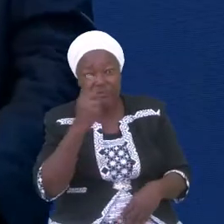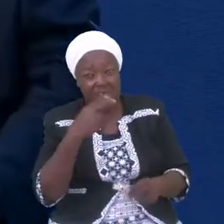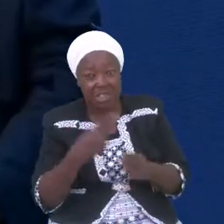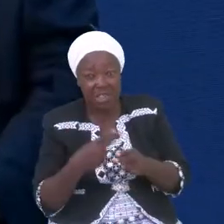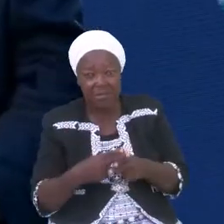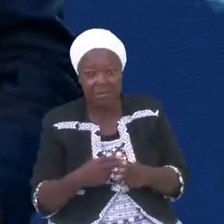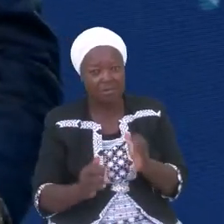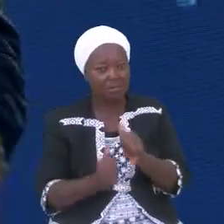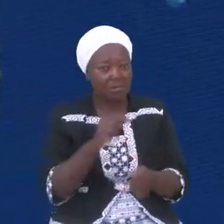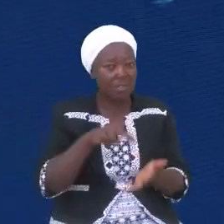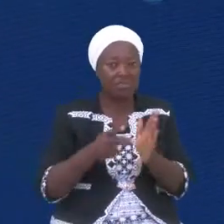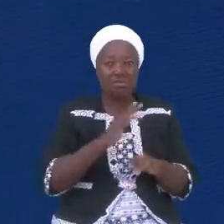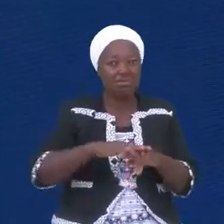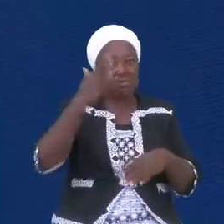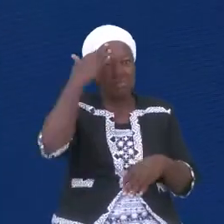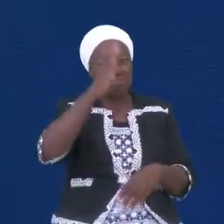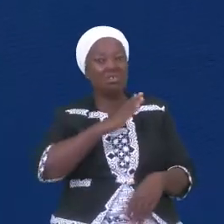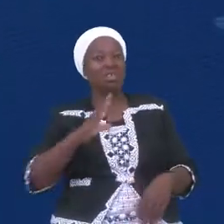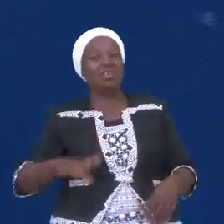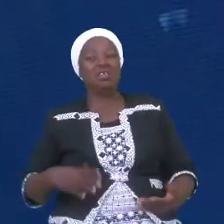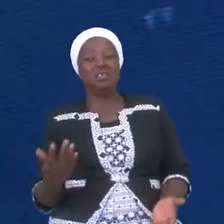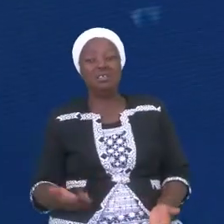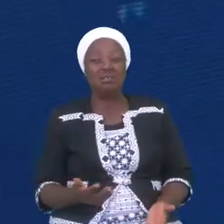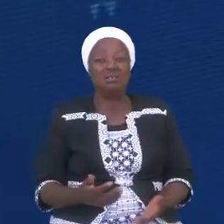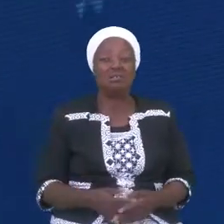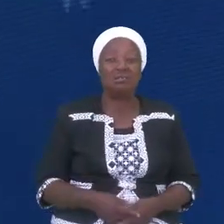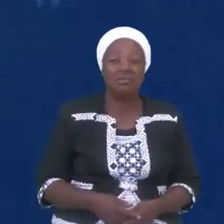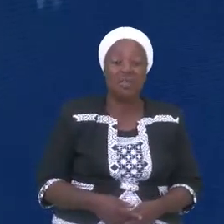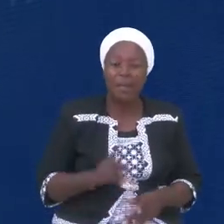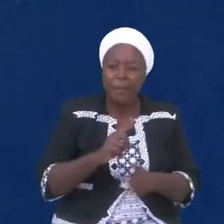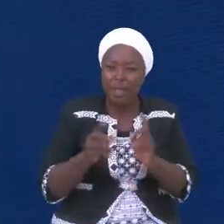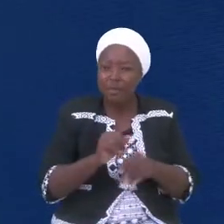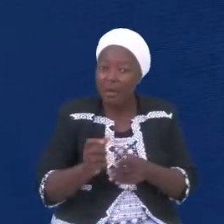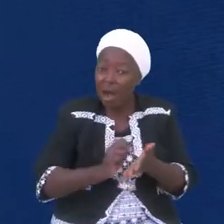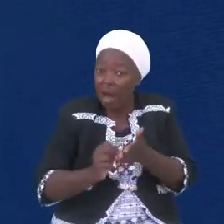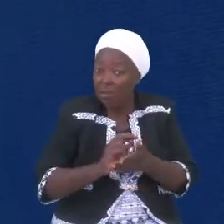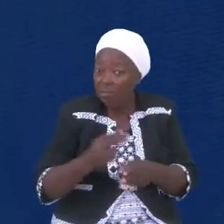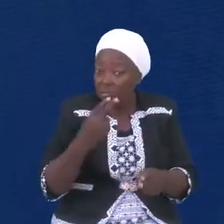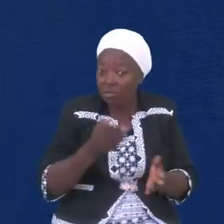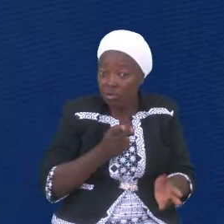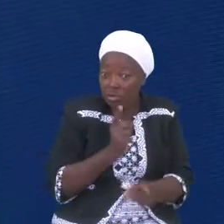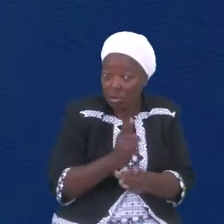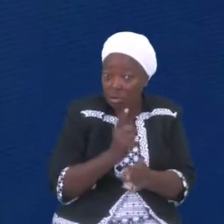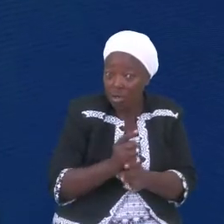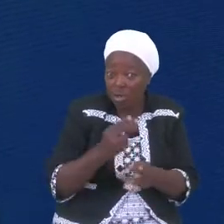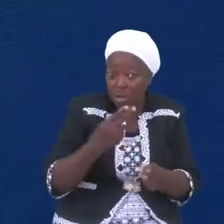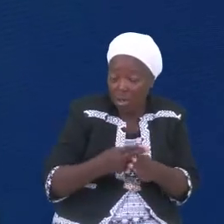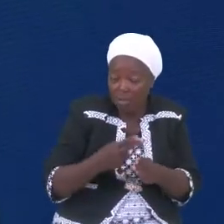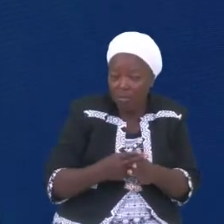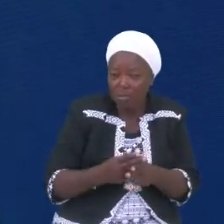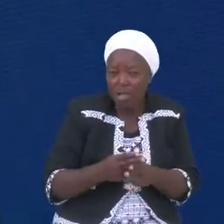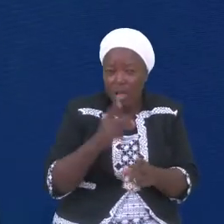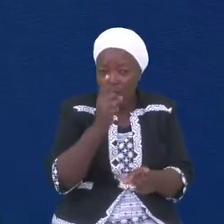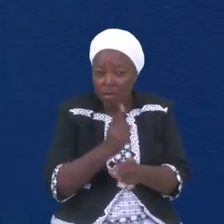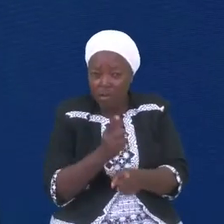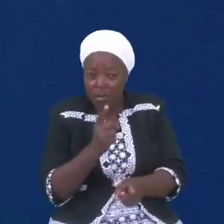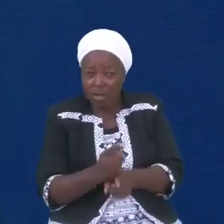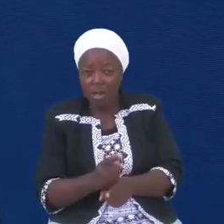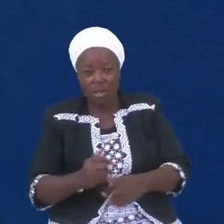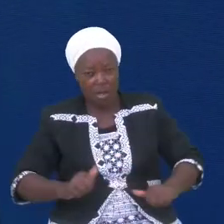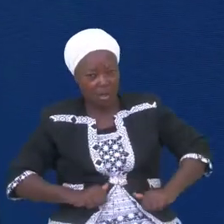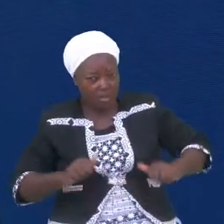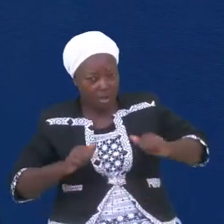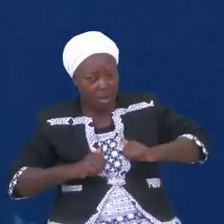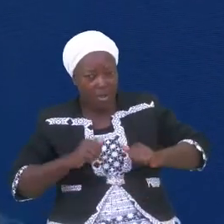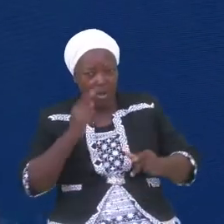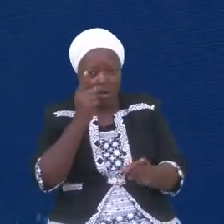Counselors, please let's reach out to everyone, young and old.